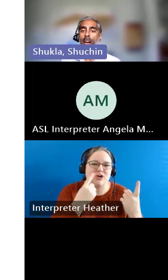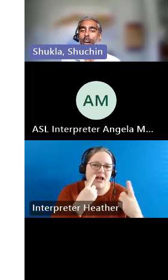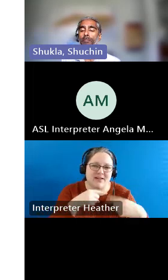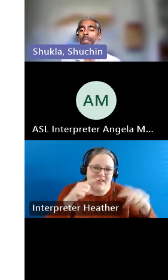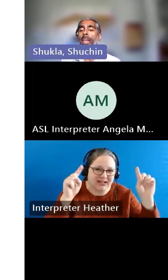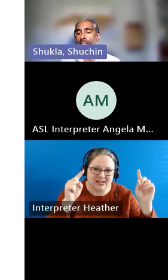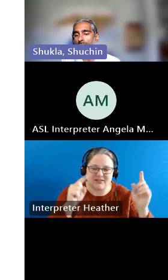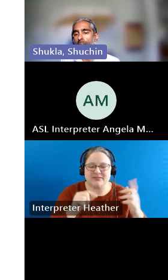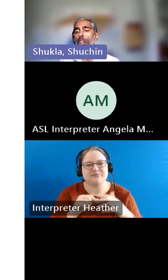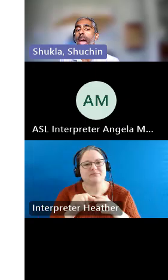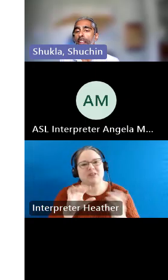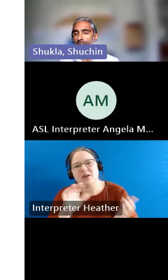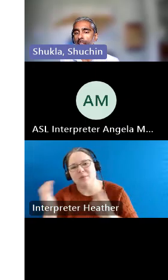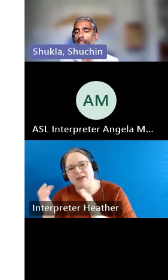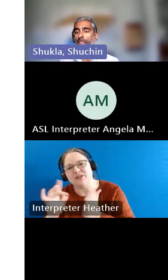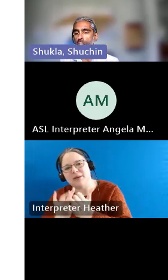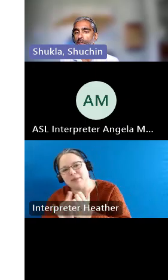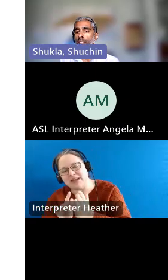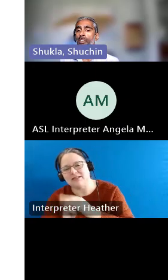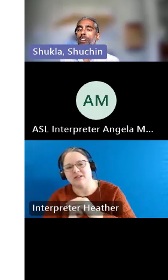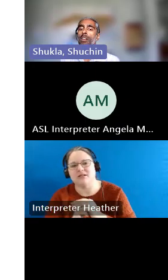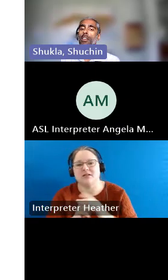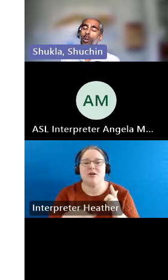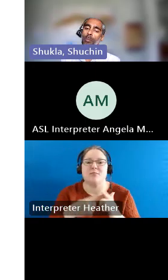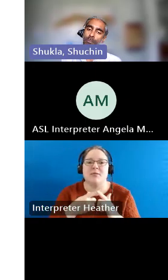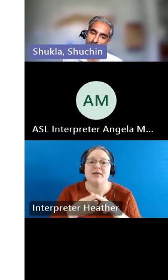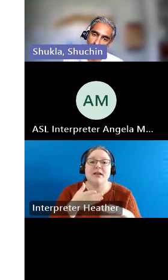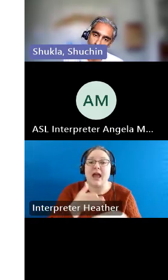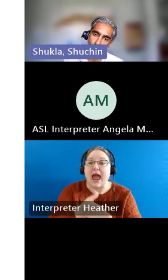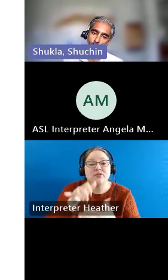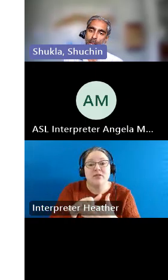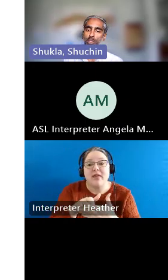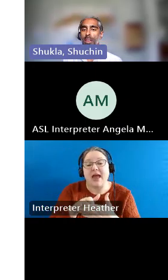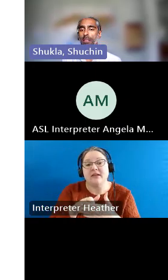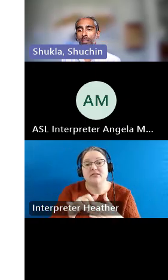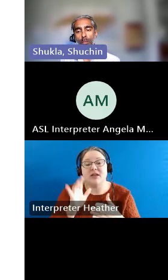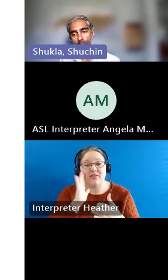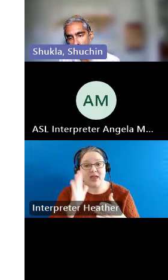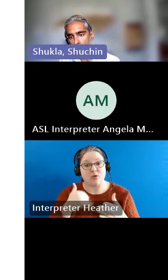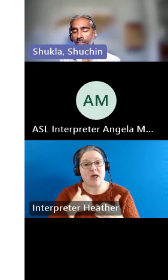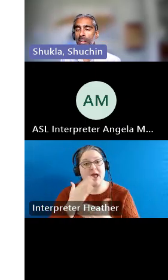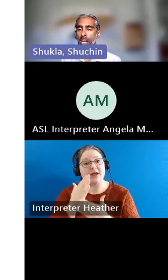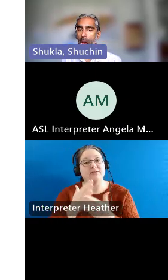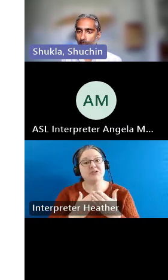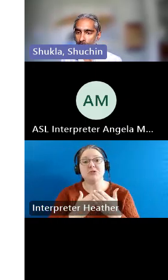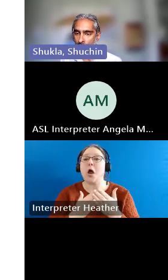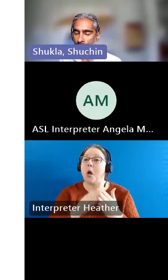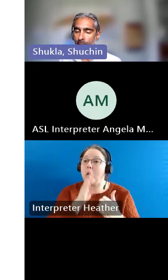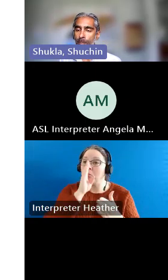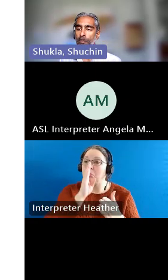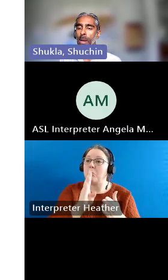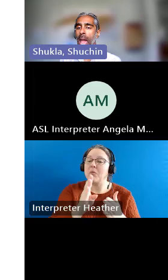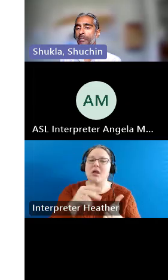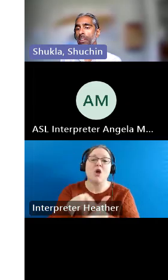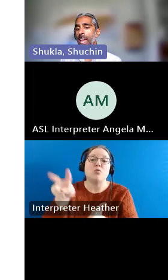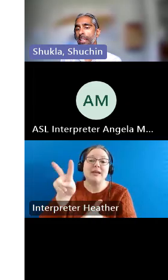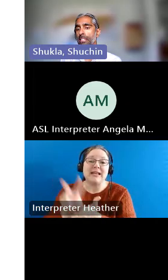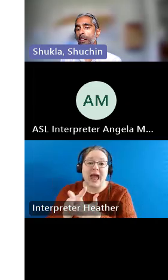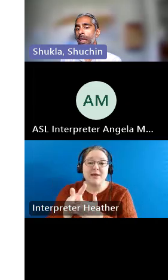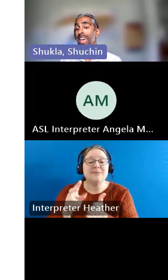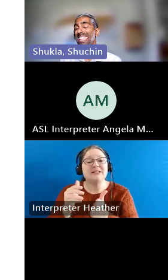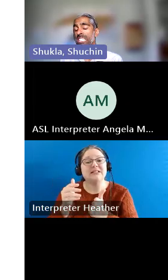honest. And then, after that, they achieve, some remission. Relapse is very common.